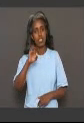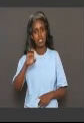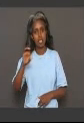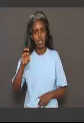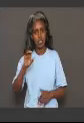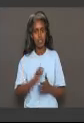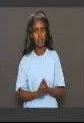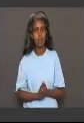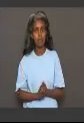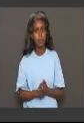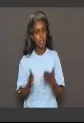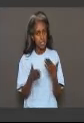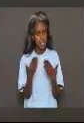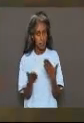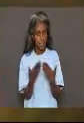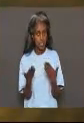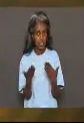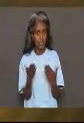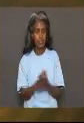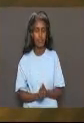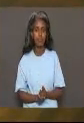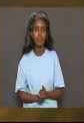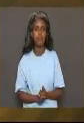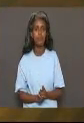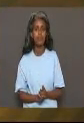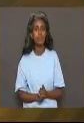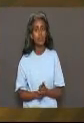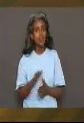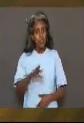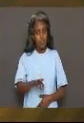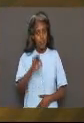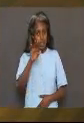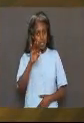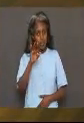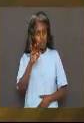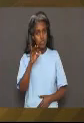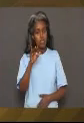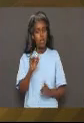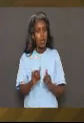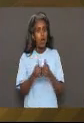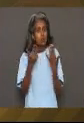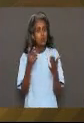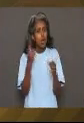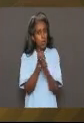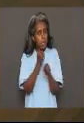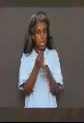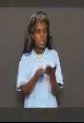secant. Simple. Let us find out how to apply this